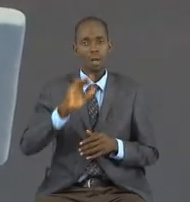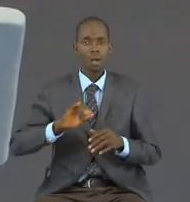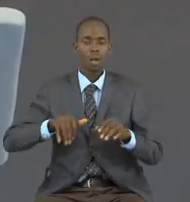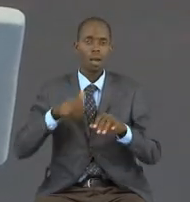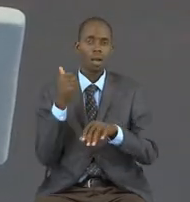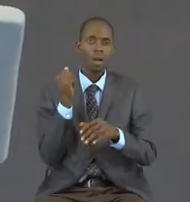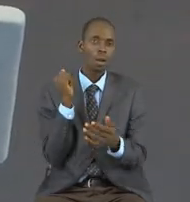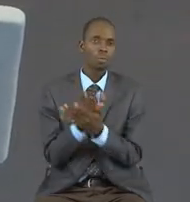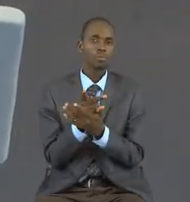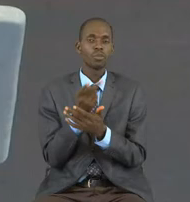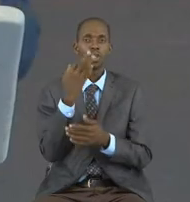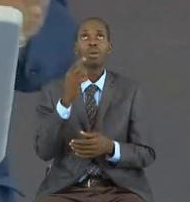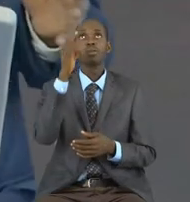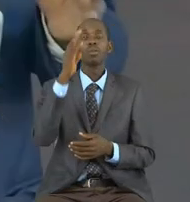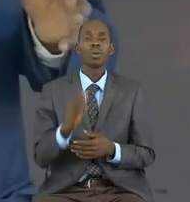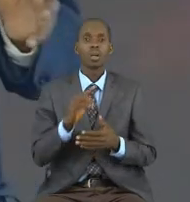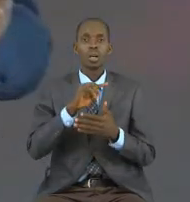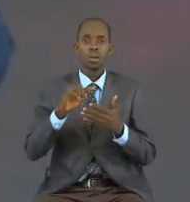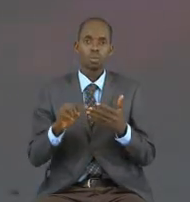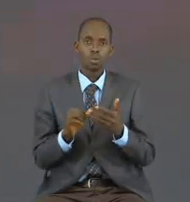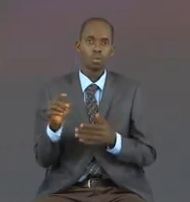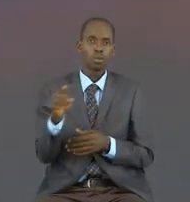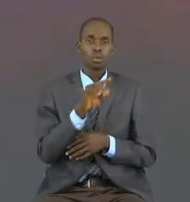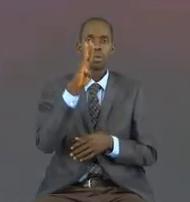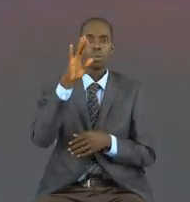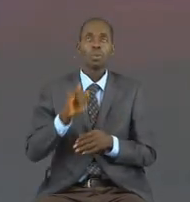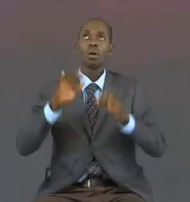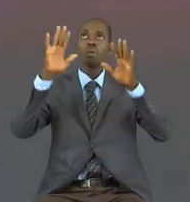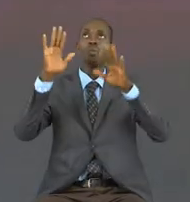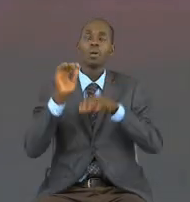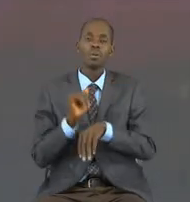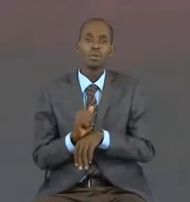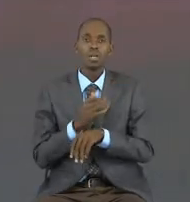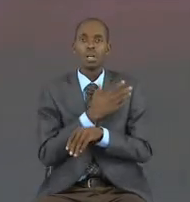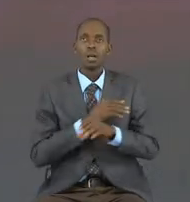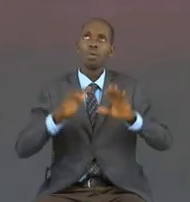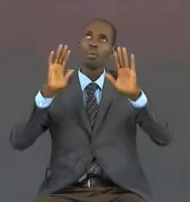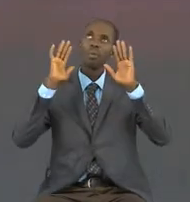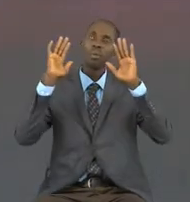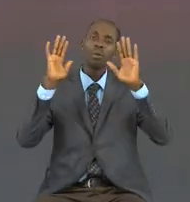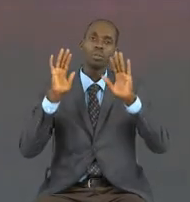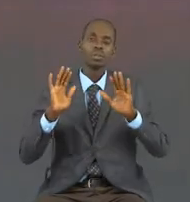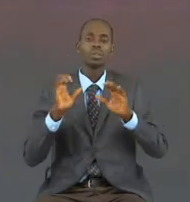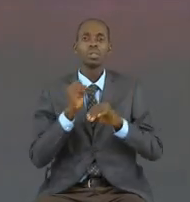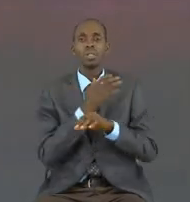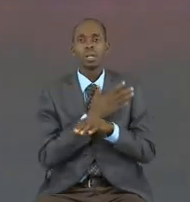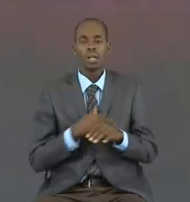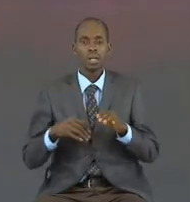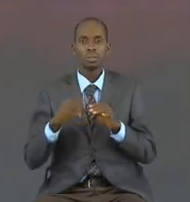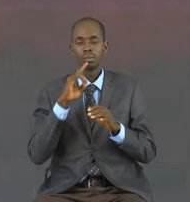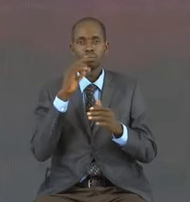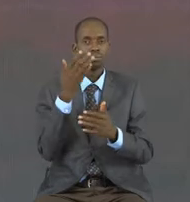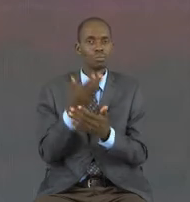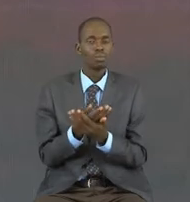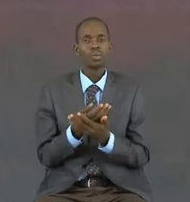among you by miracles and wonders and signs, which God